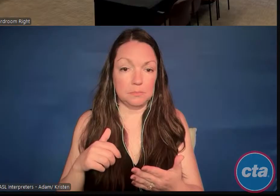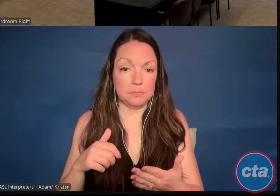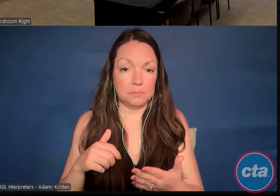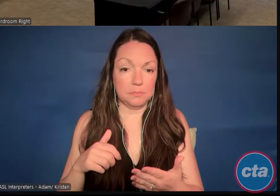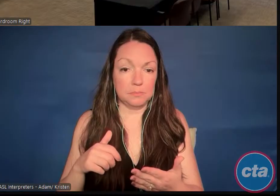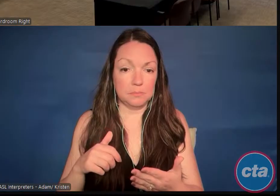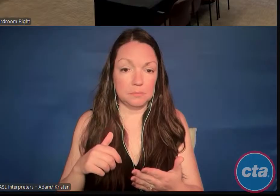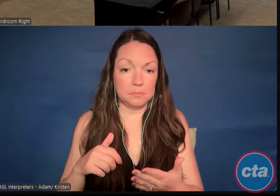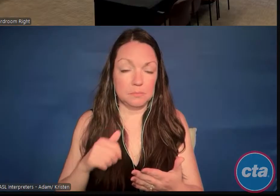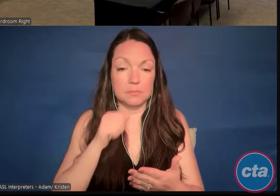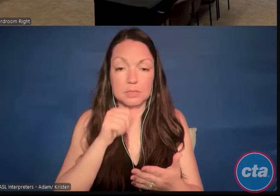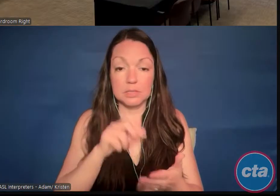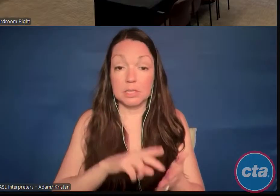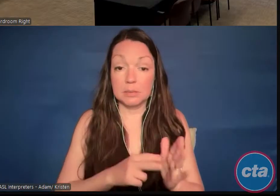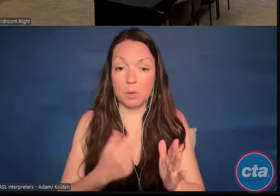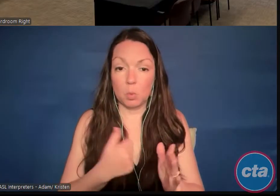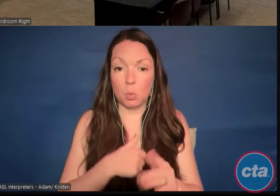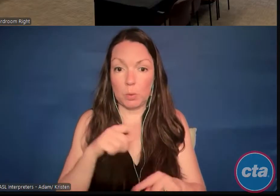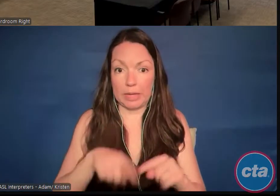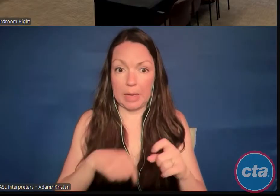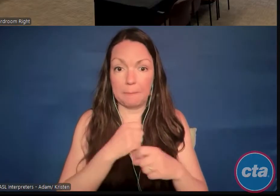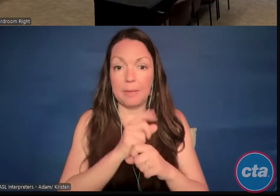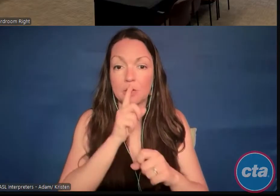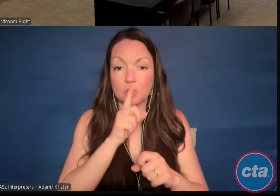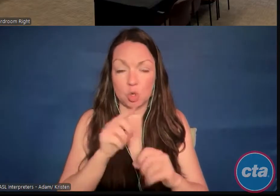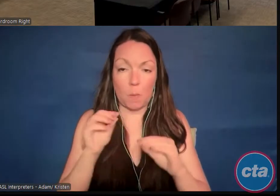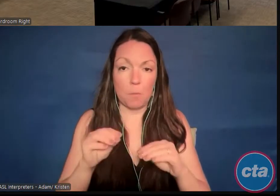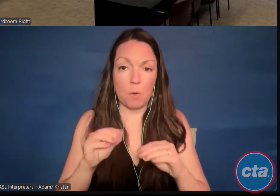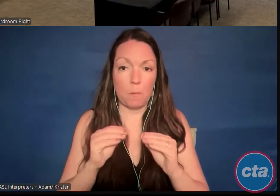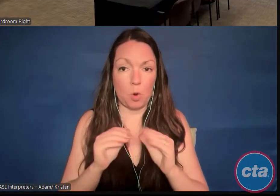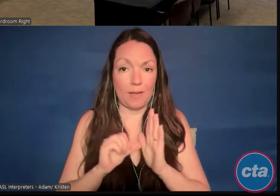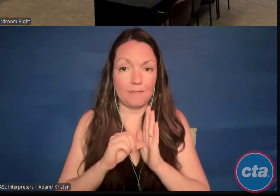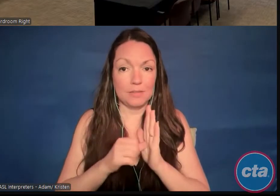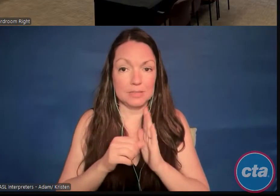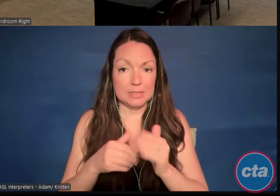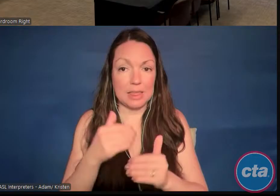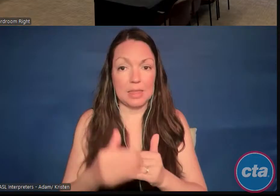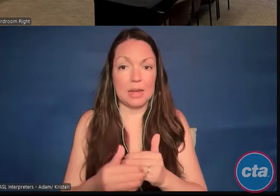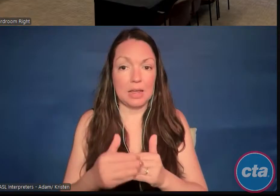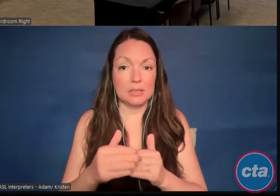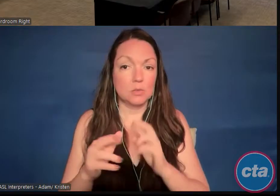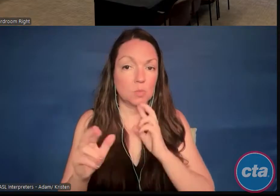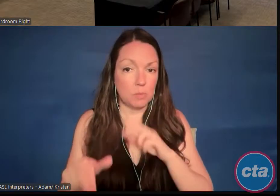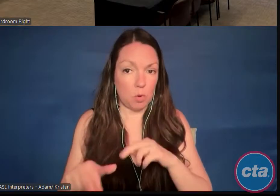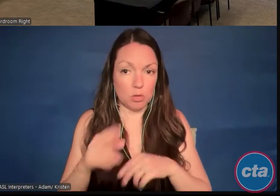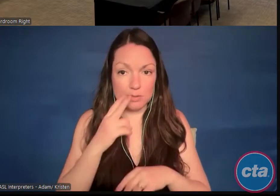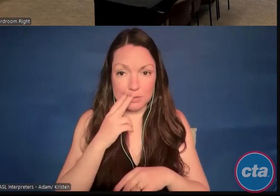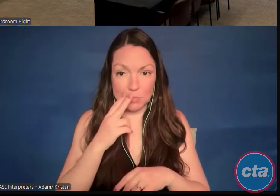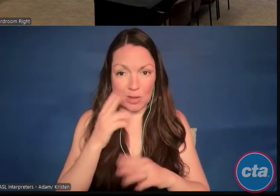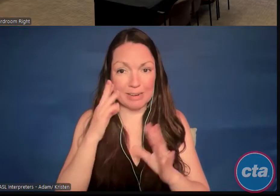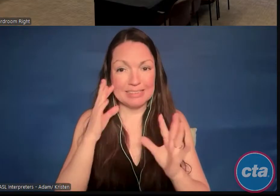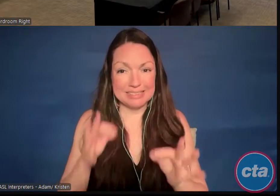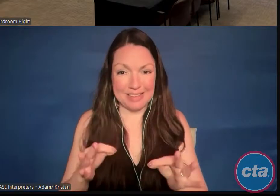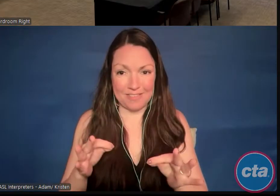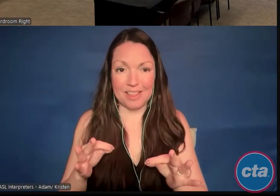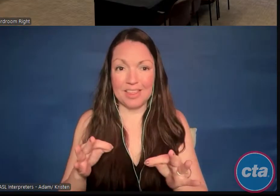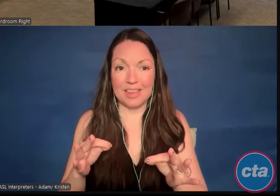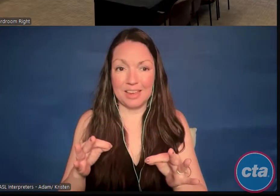that doesn't mean that we can't, make sure that we put more emphasis on it on the next report. Smoking is definitely something